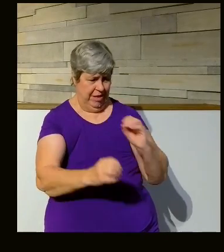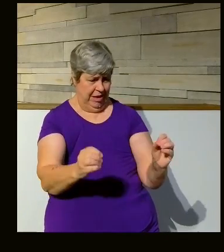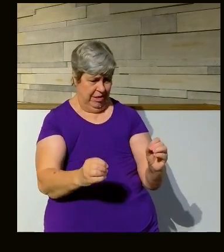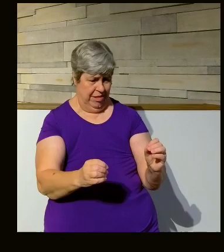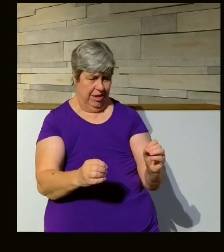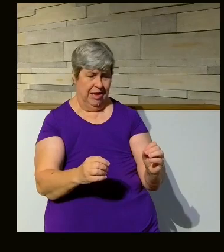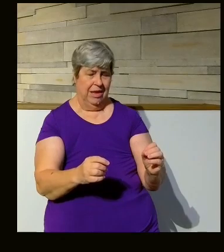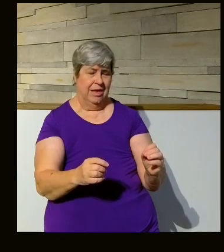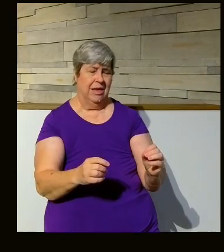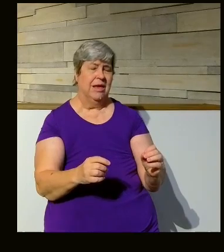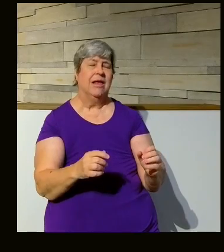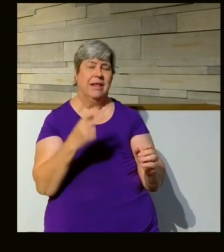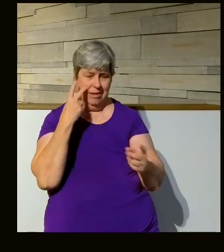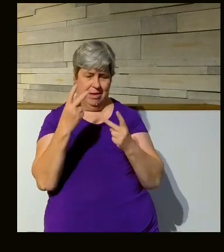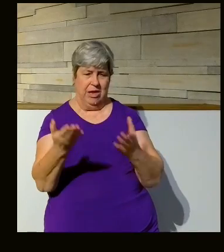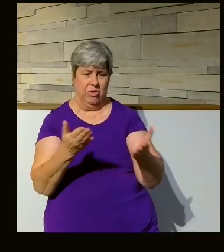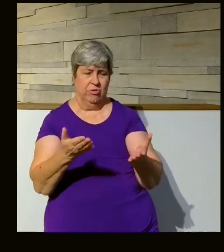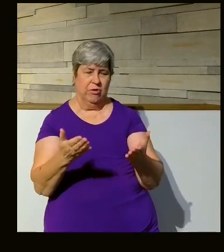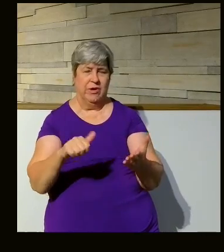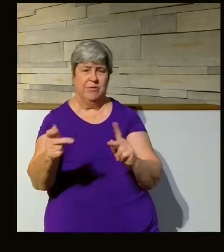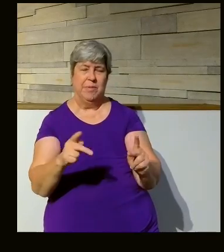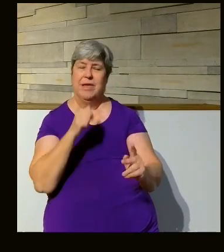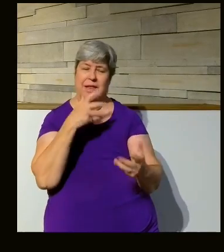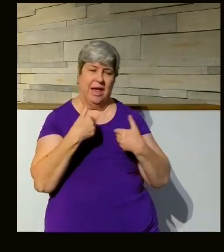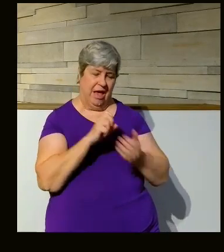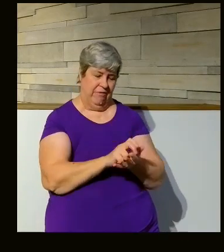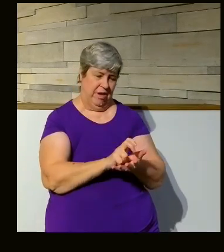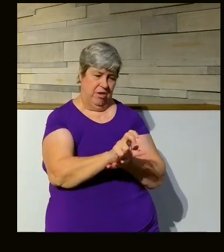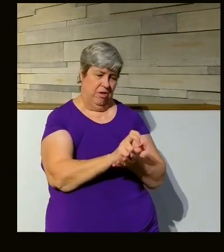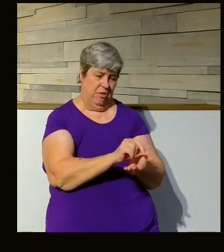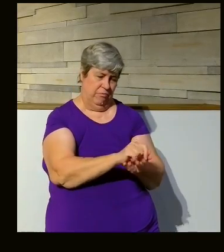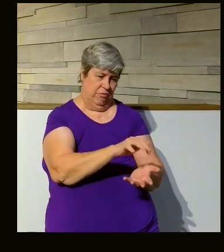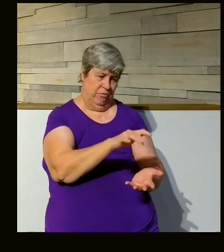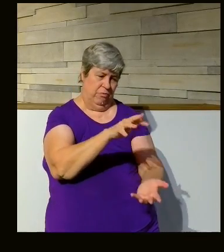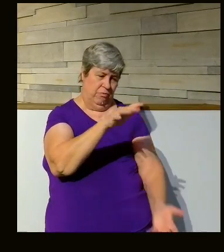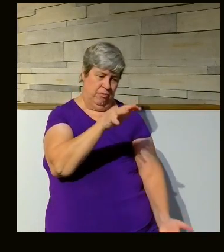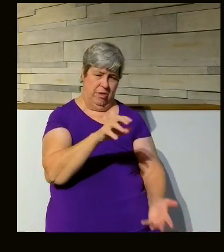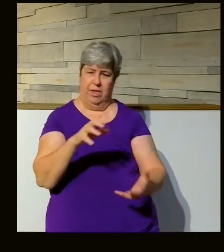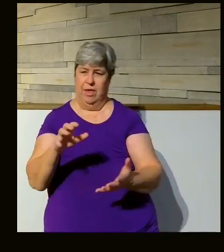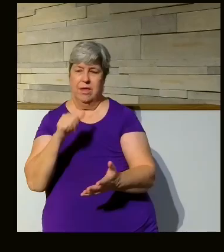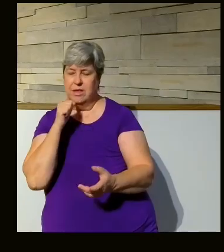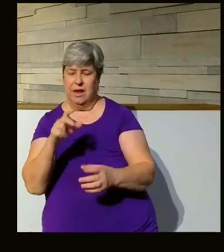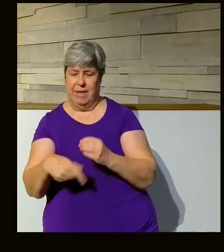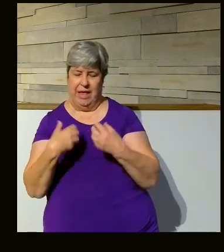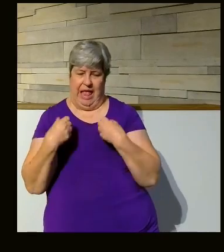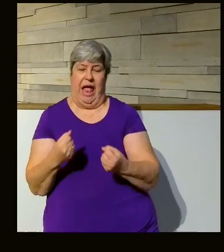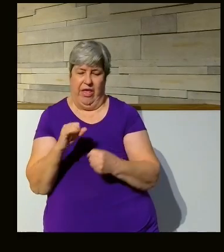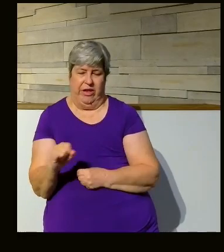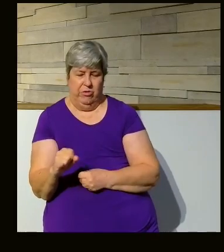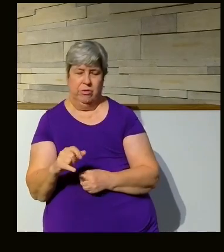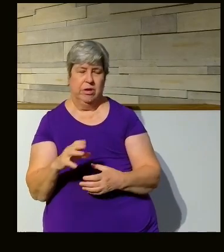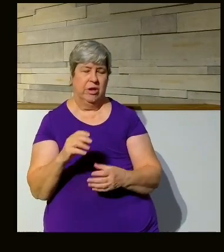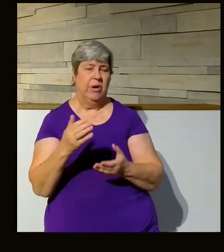others. It's not about getting a big bank account. It's not having to worry about health insurance because you're going to always be healthy. It's about